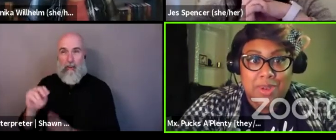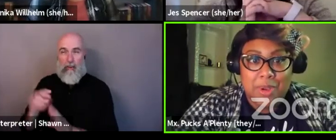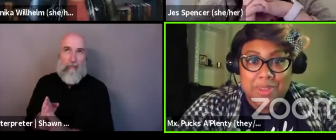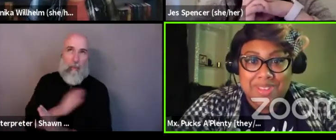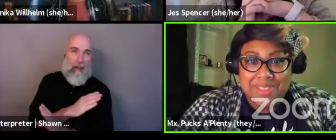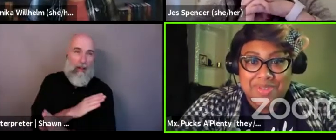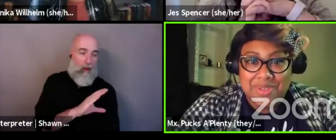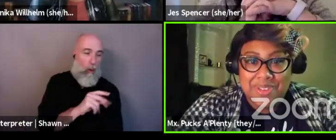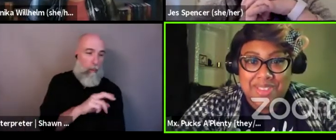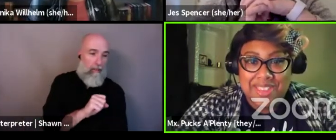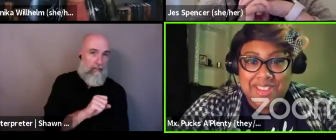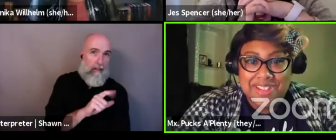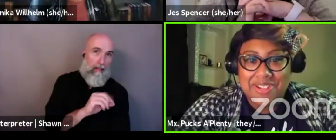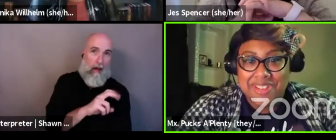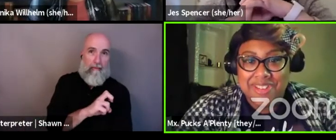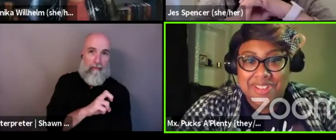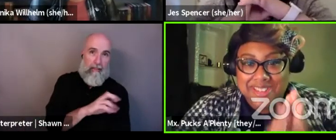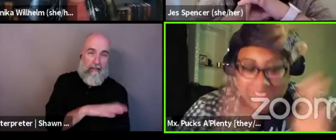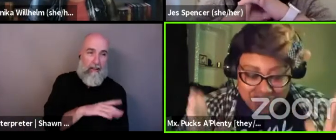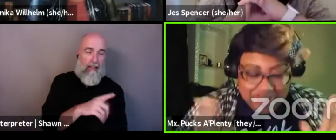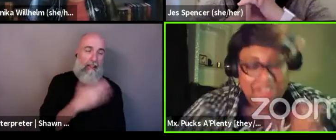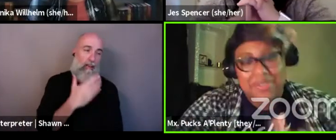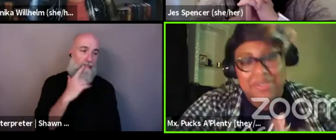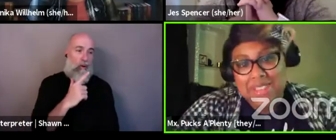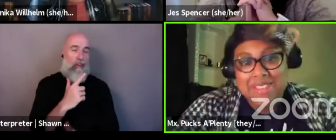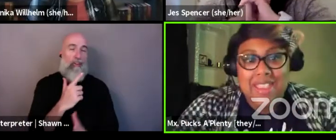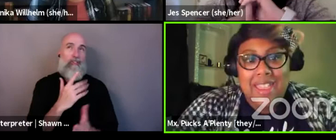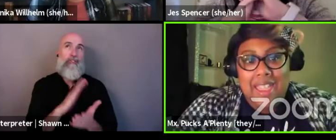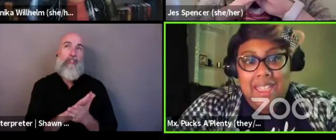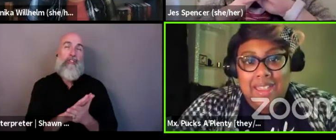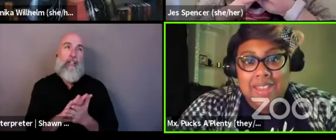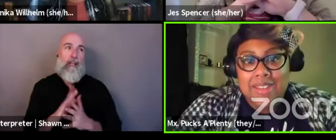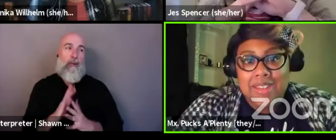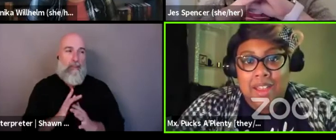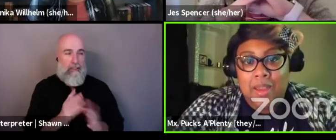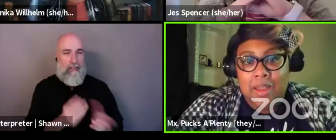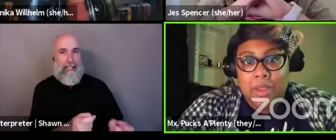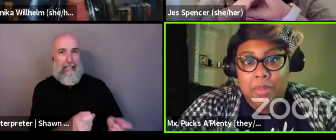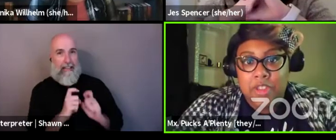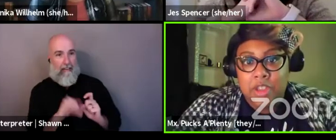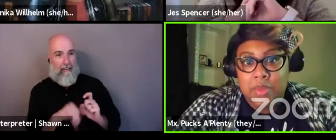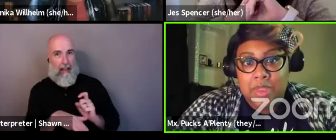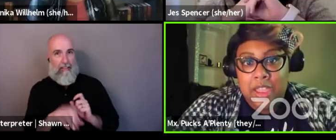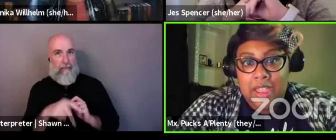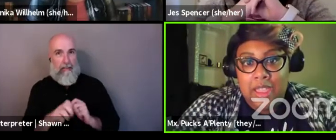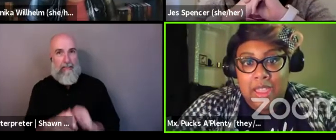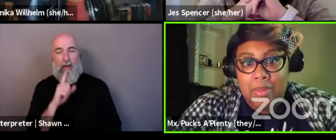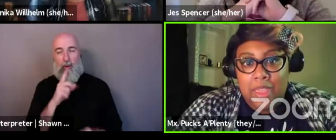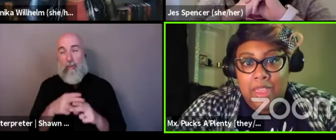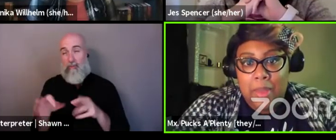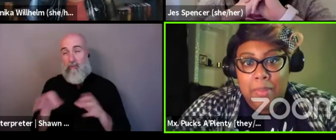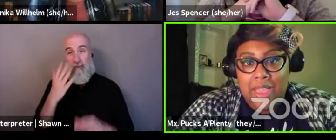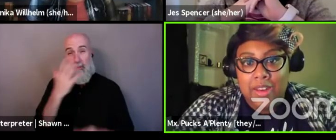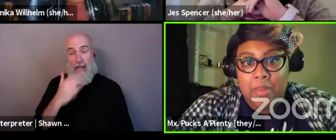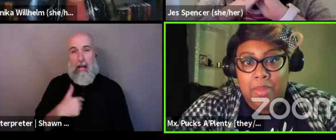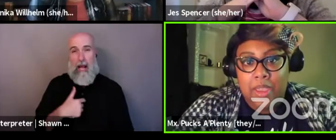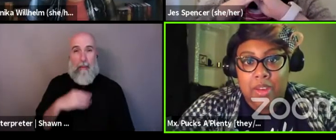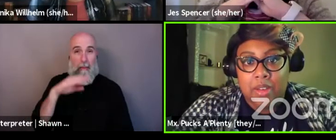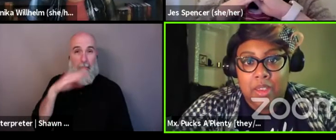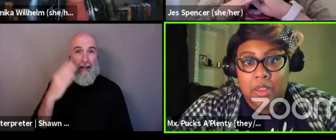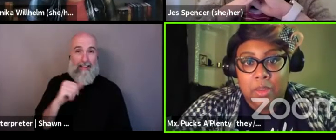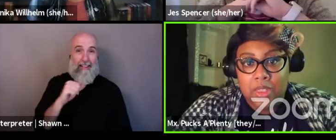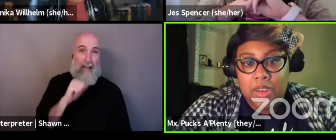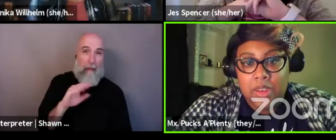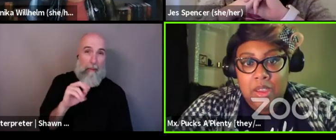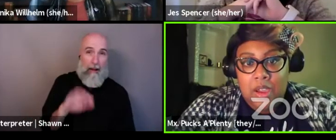you to Copious Love for the generous gift of the space. And a brief description of me, I am a Black